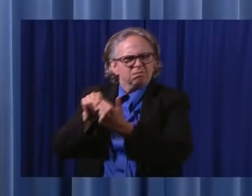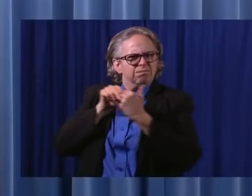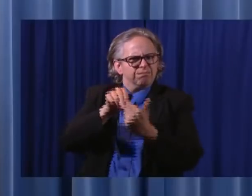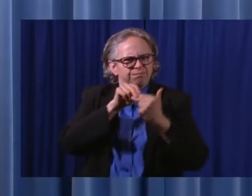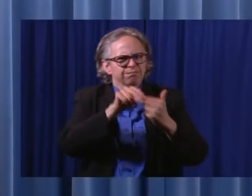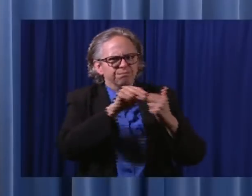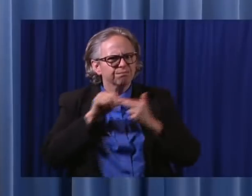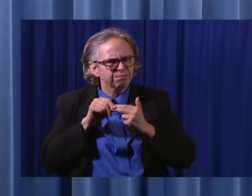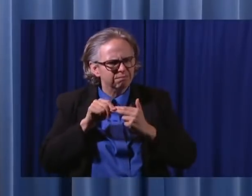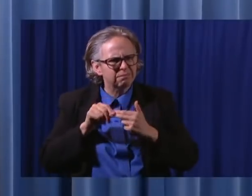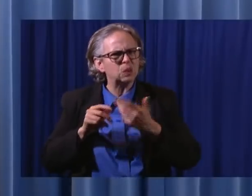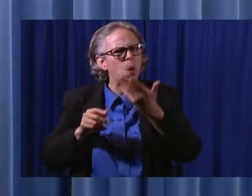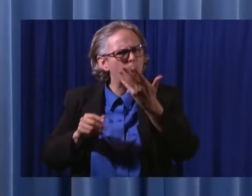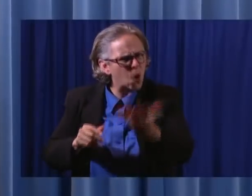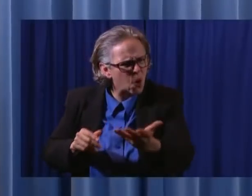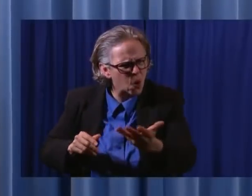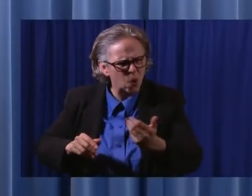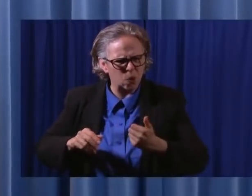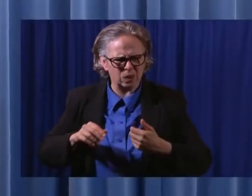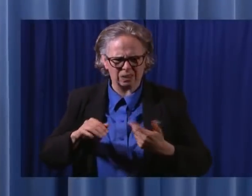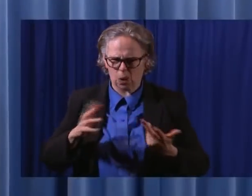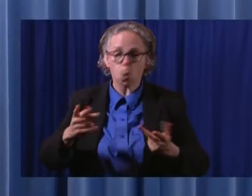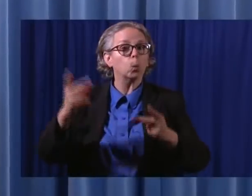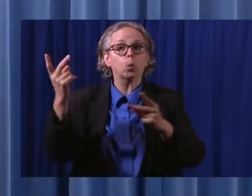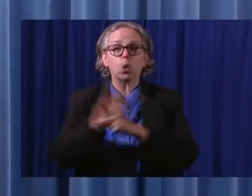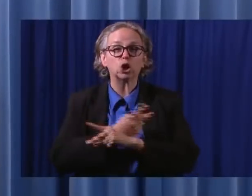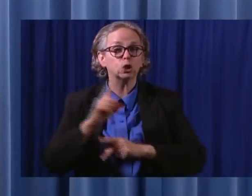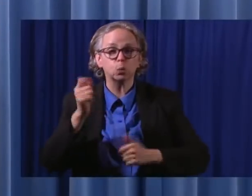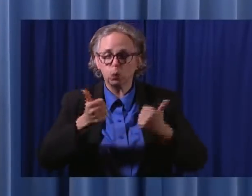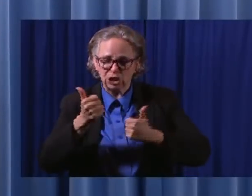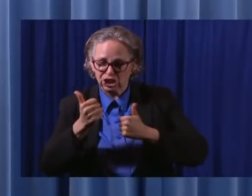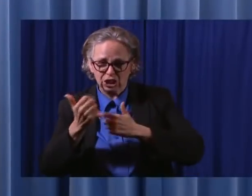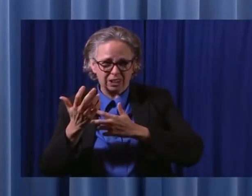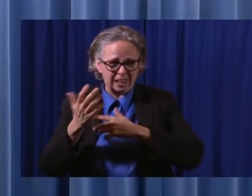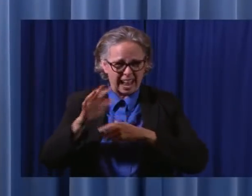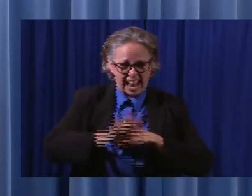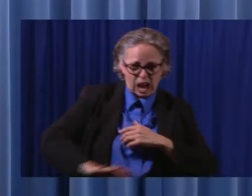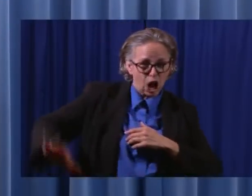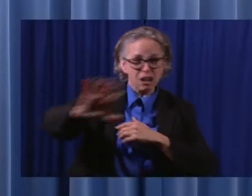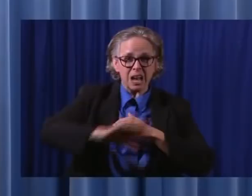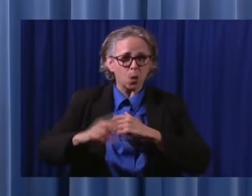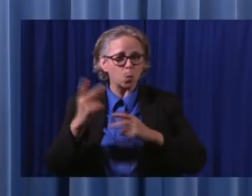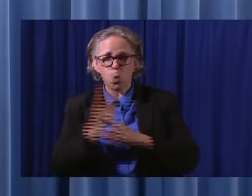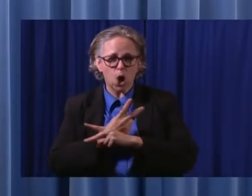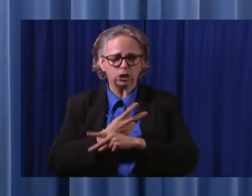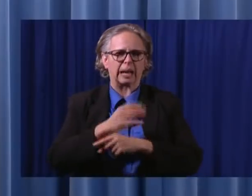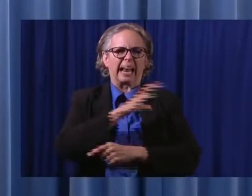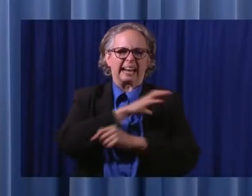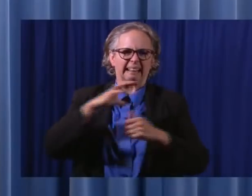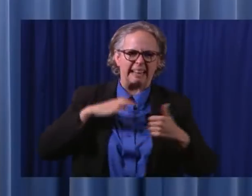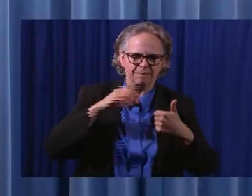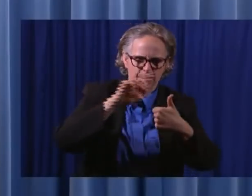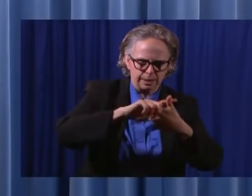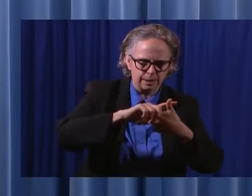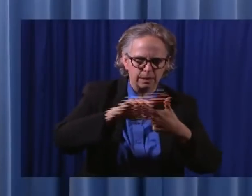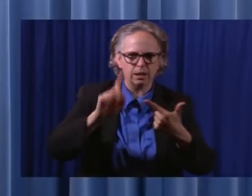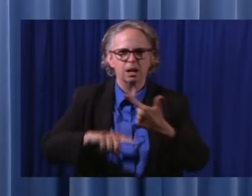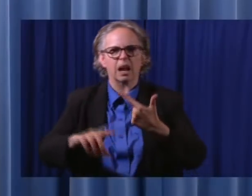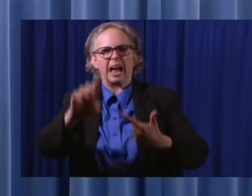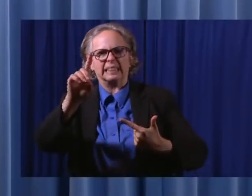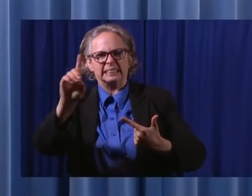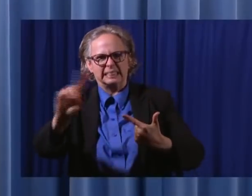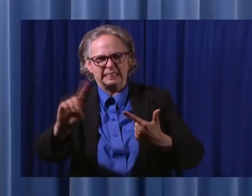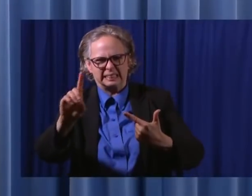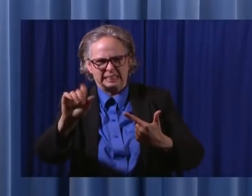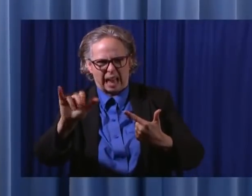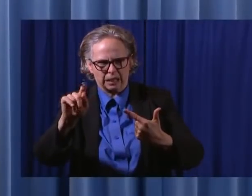in regions 2, 3, and 6, and that is Cleveland, that is Dayton, and Cincinnati, those regions. In other regions